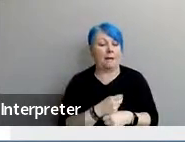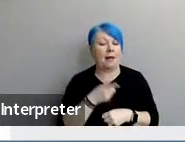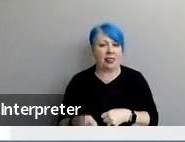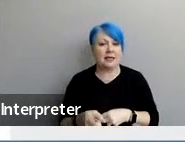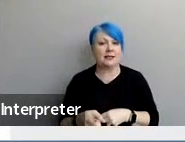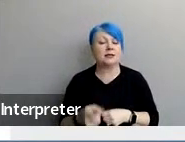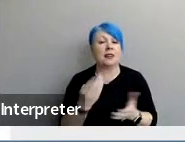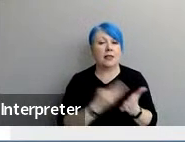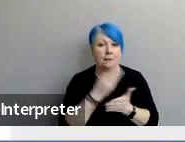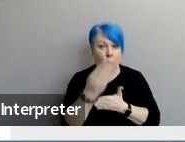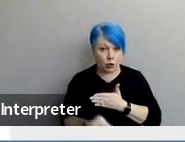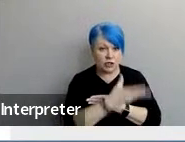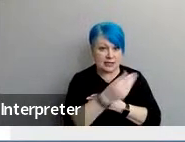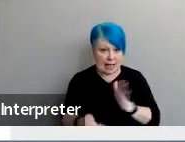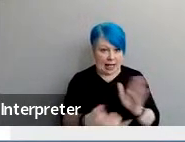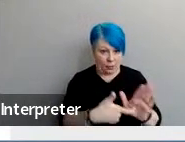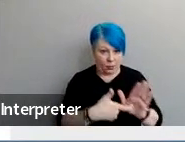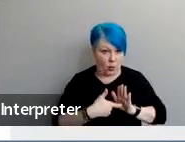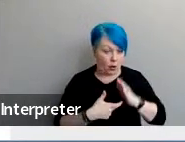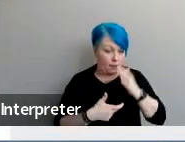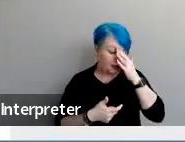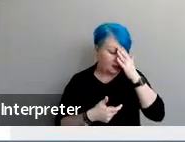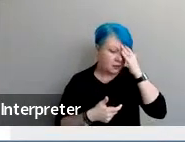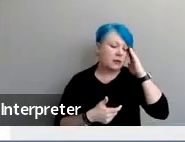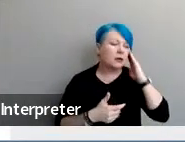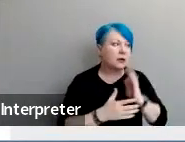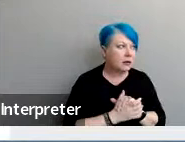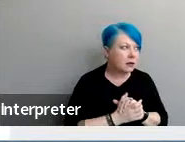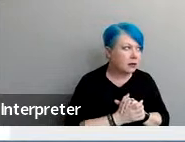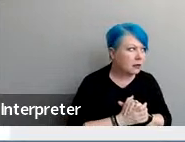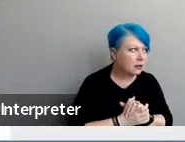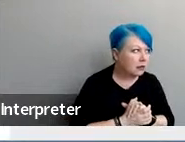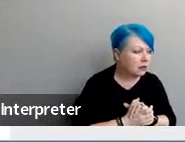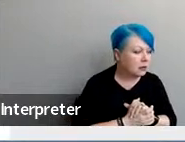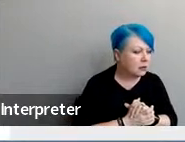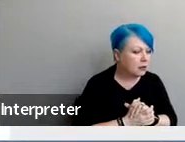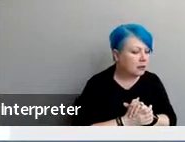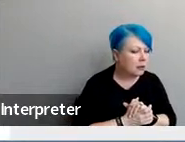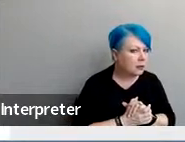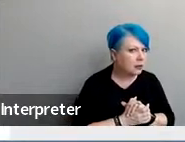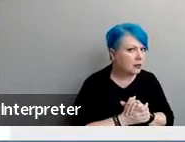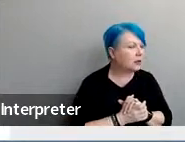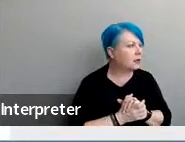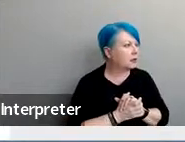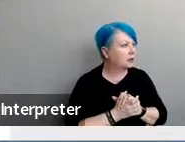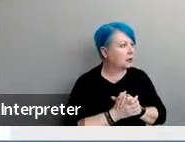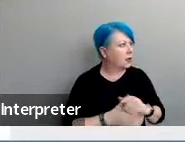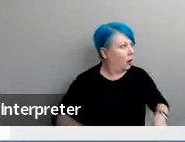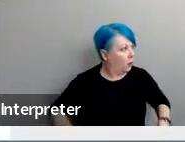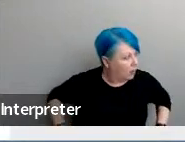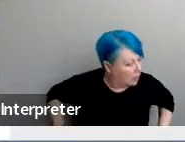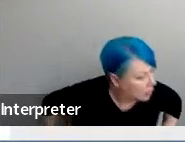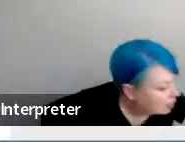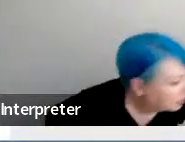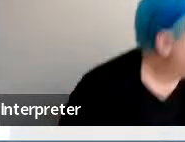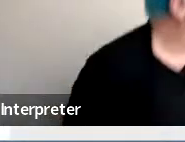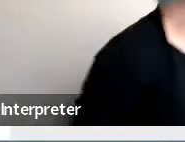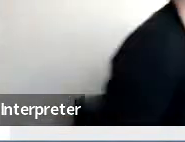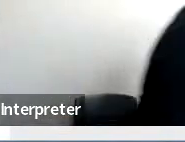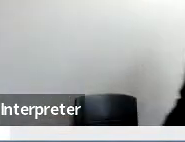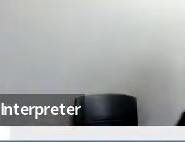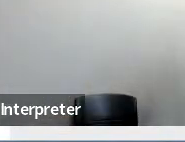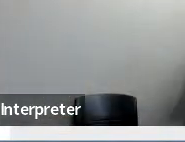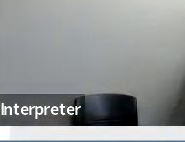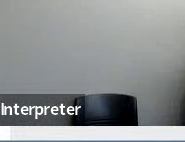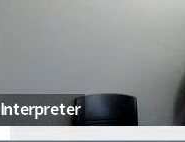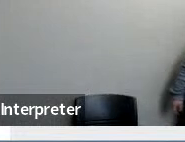those requirements. It's a it's typed, and it's staple, so it's two pages. And you'll see the three ways that